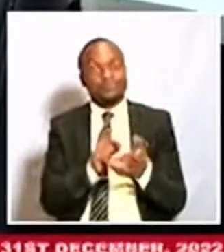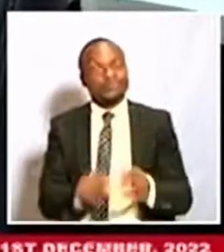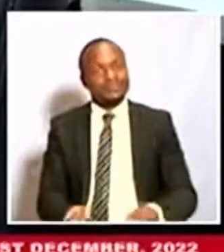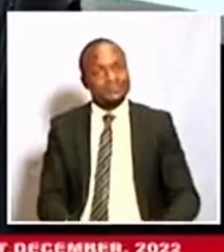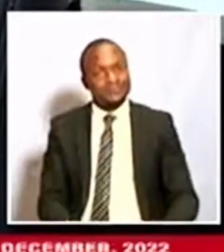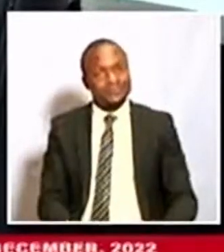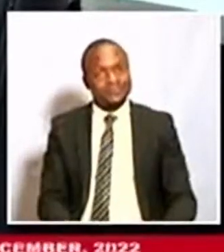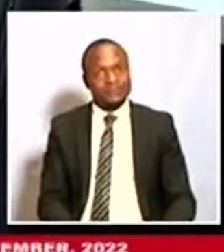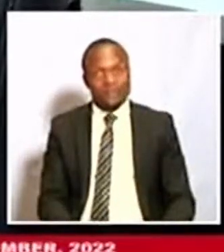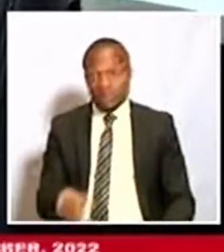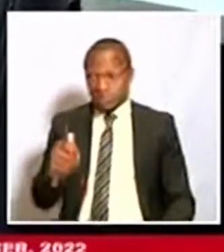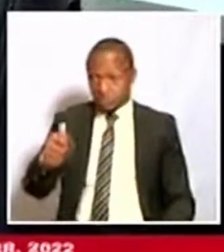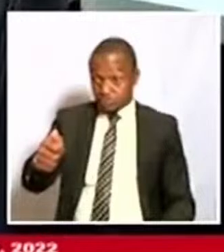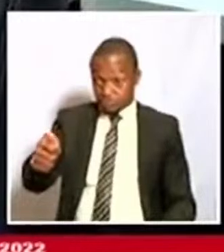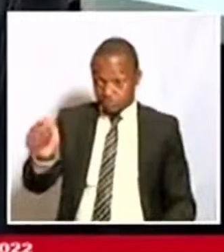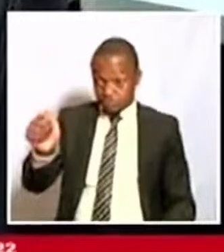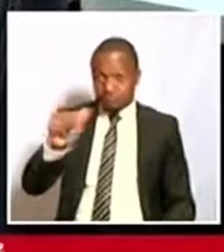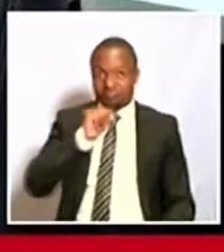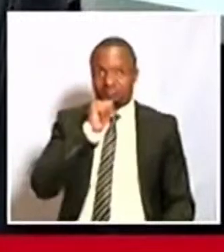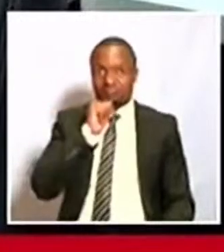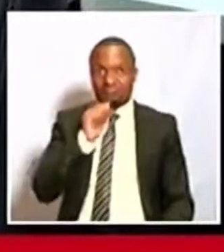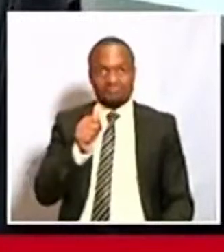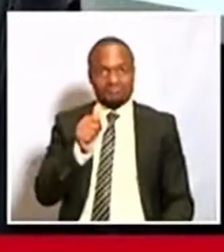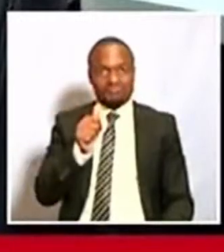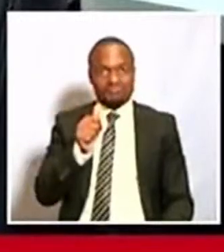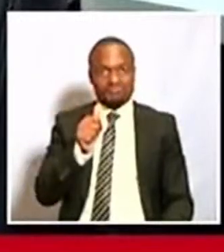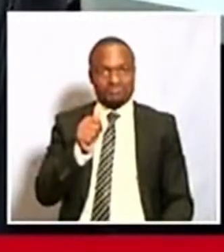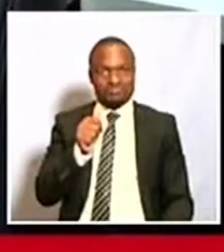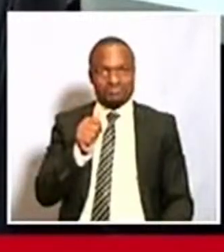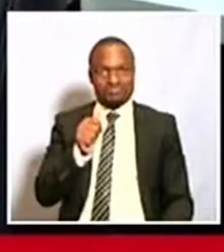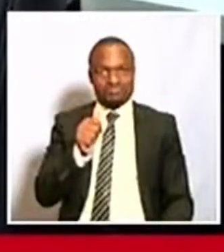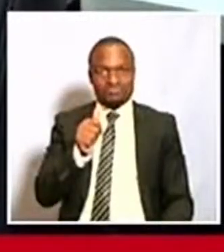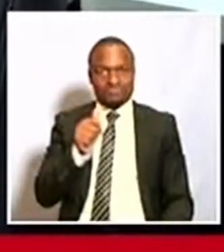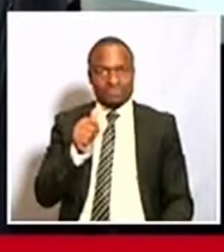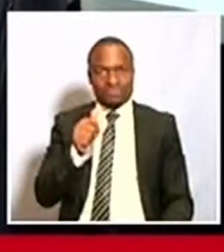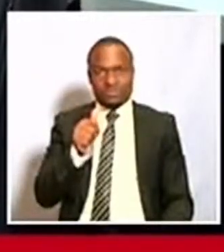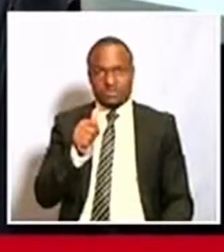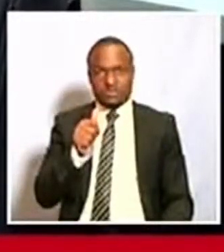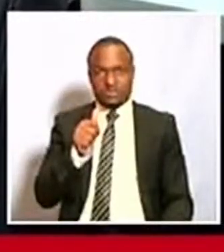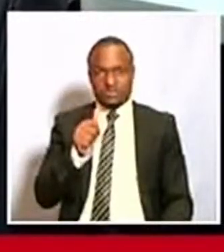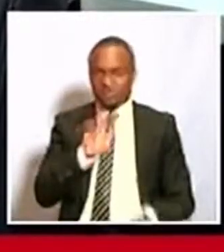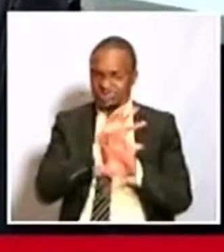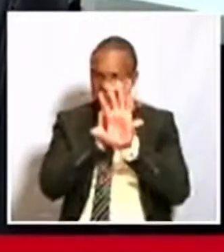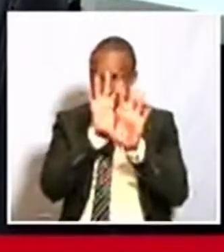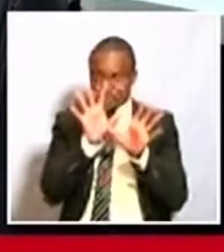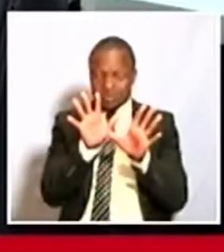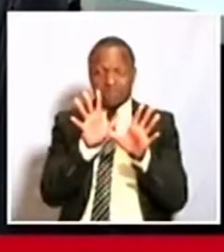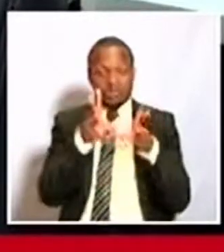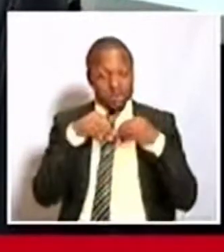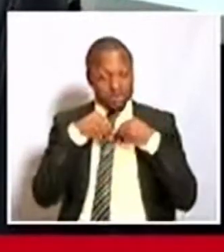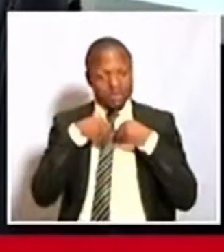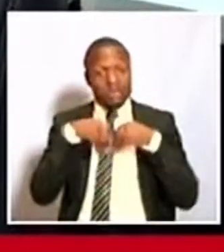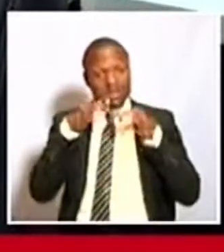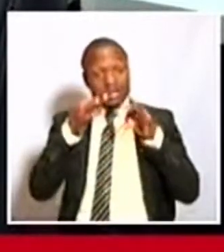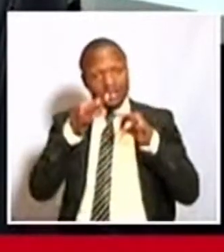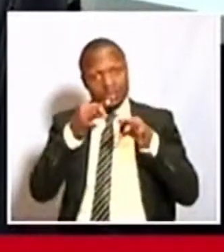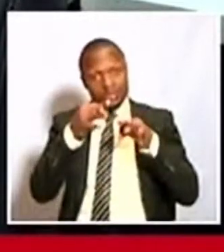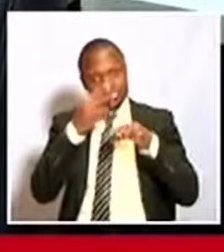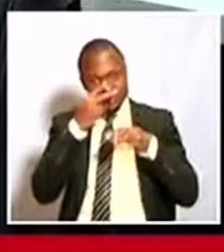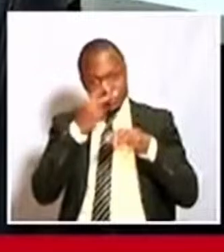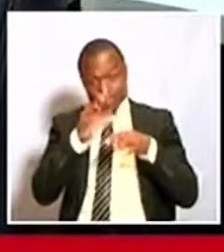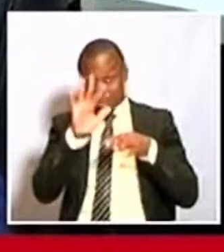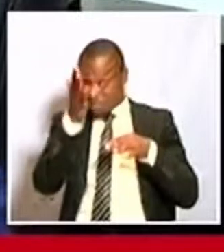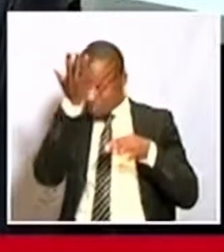And for me, I'm not very comfortable to admit this document because when you look at the date when these